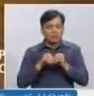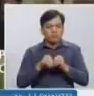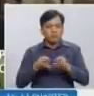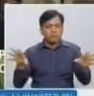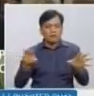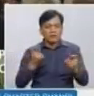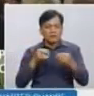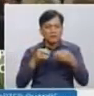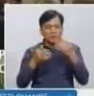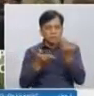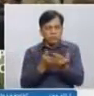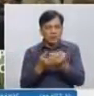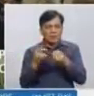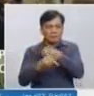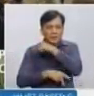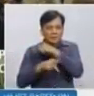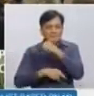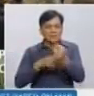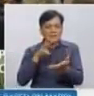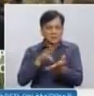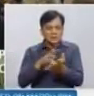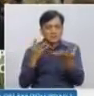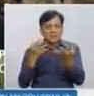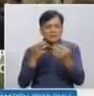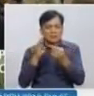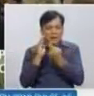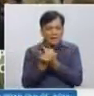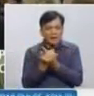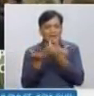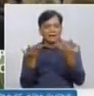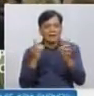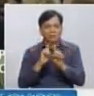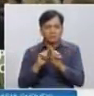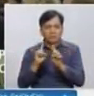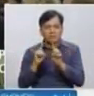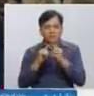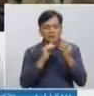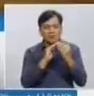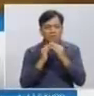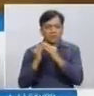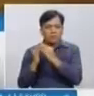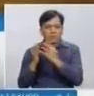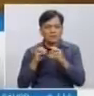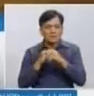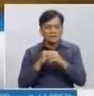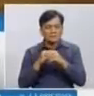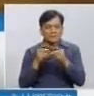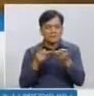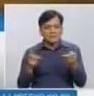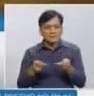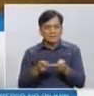every province, city, municipality, barangay, and community throughout the